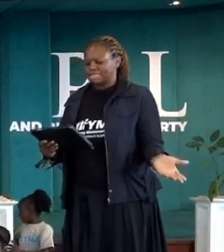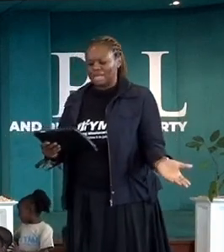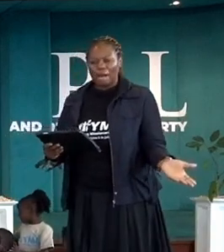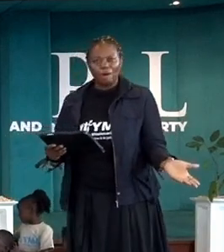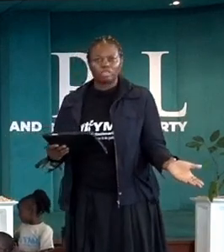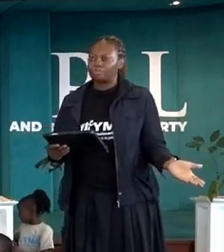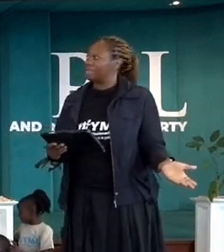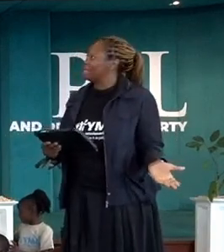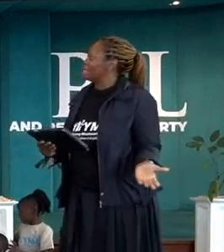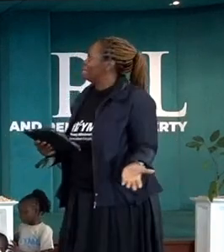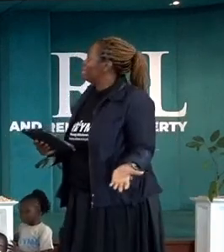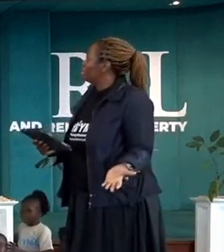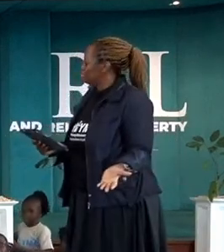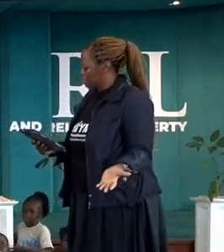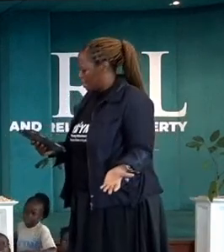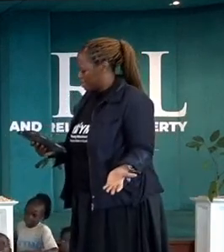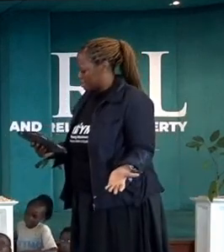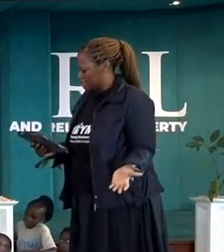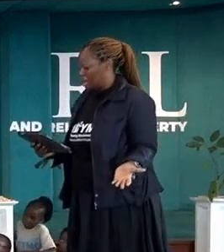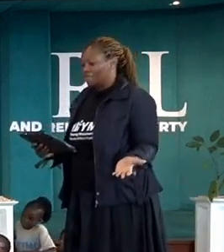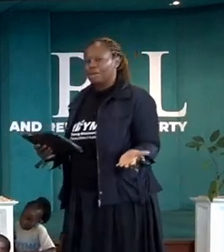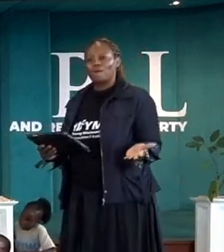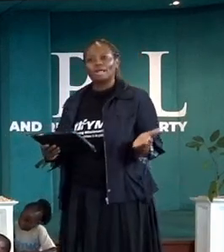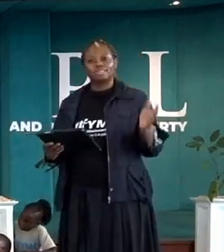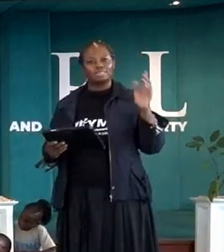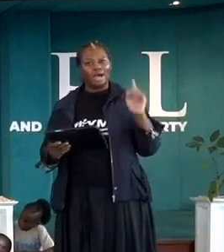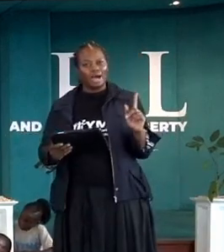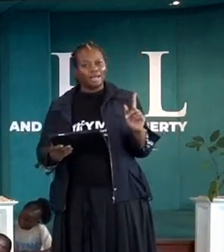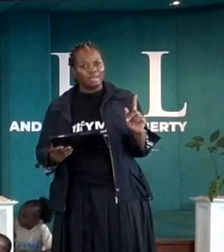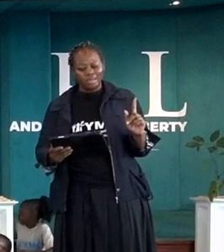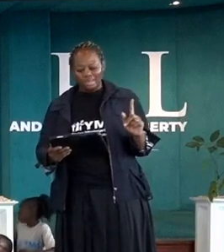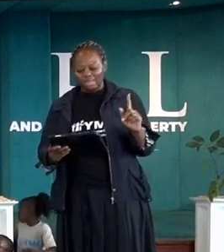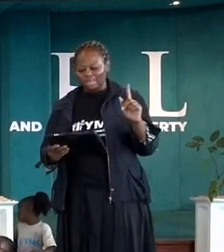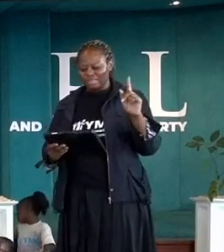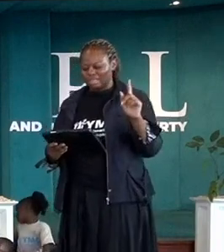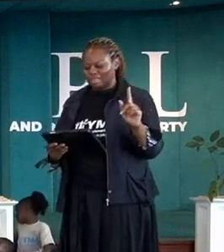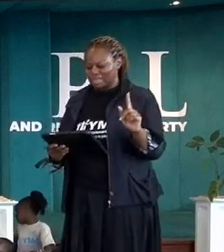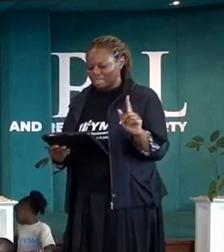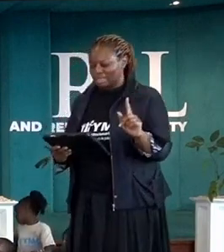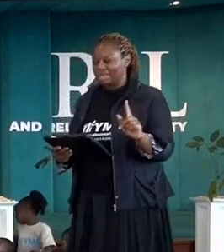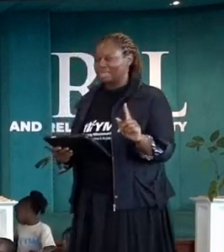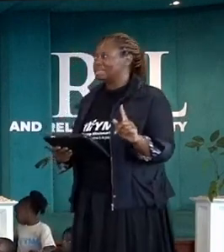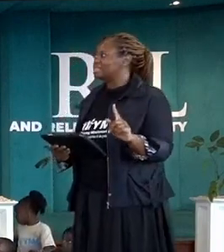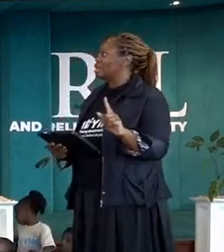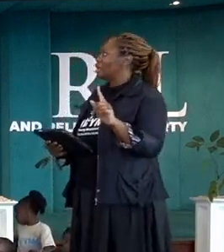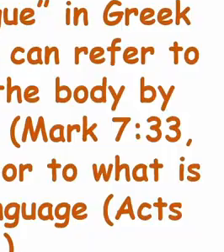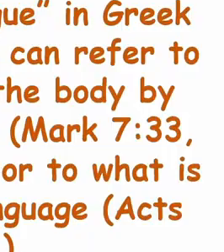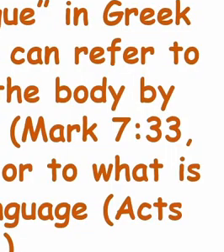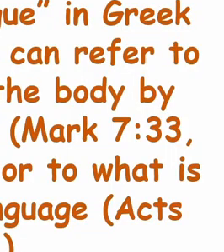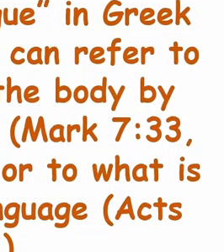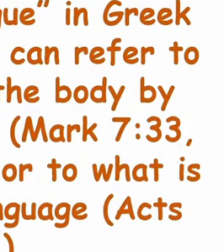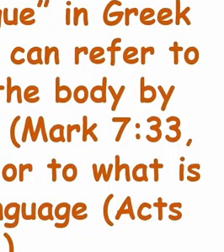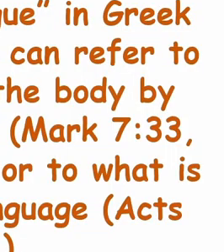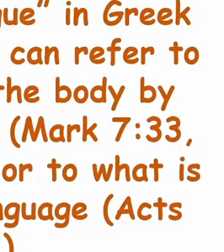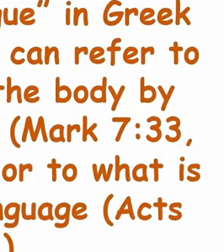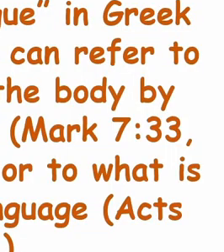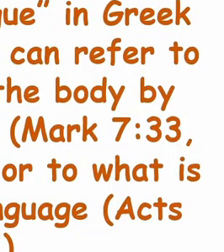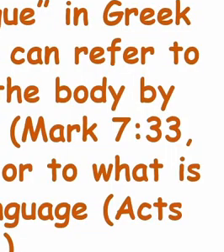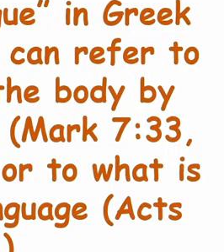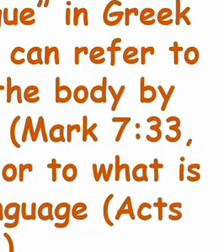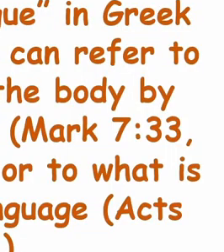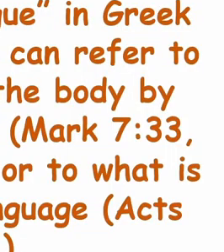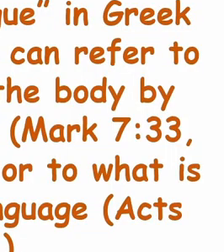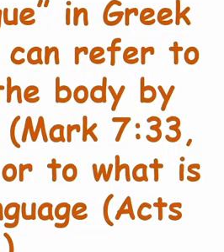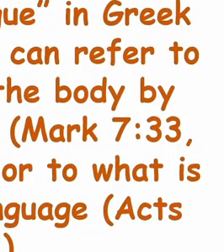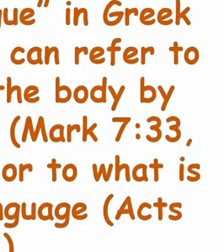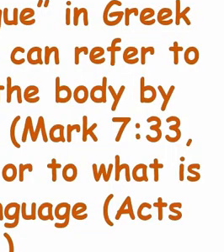does the Bible say about speaking in tongues? The word tongue in Greek is glossa,